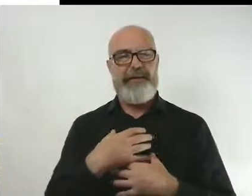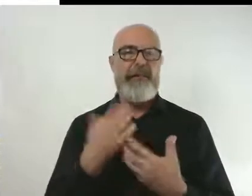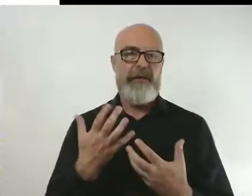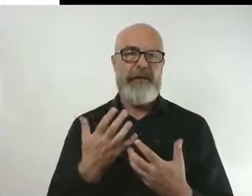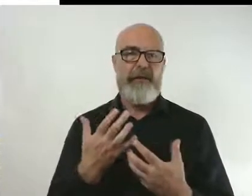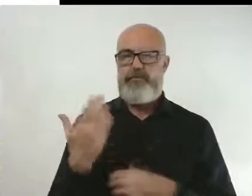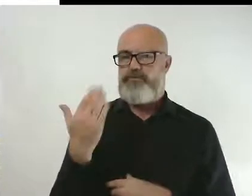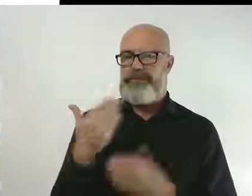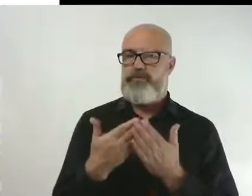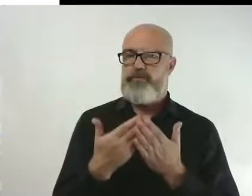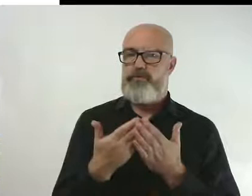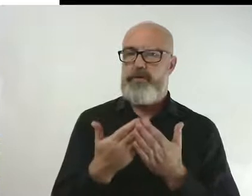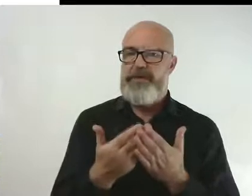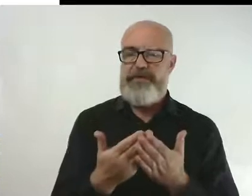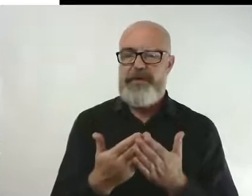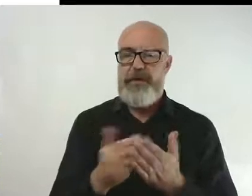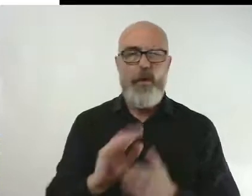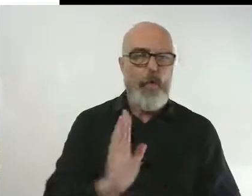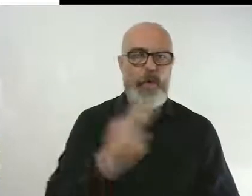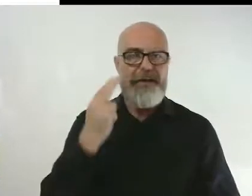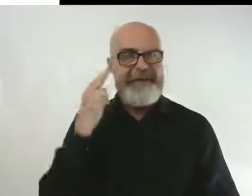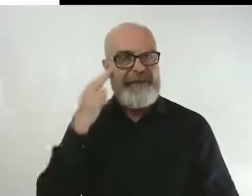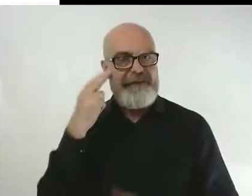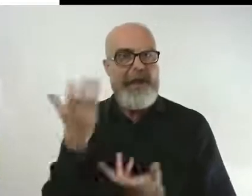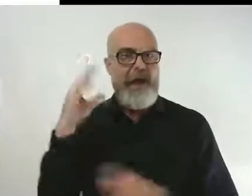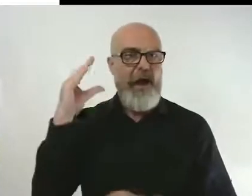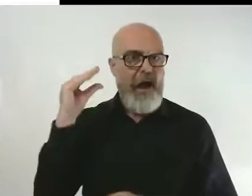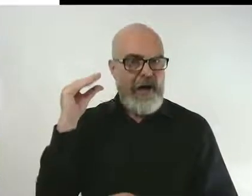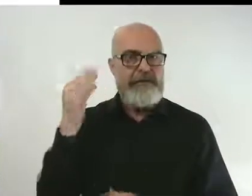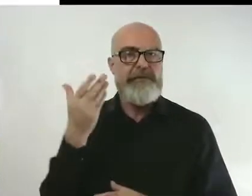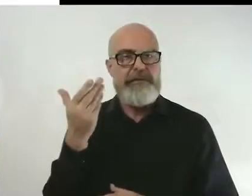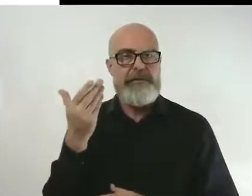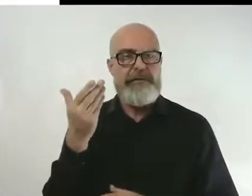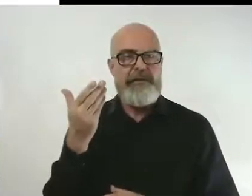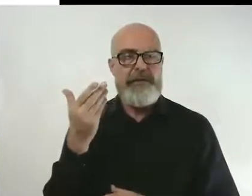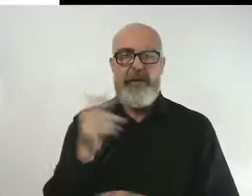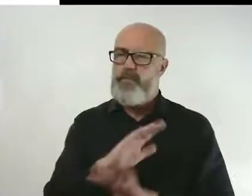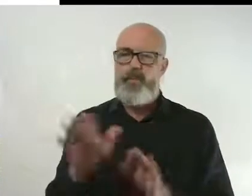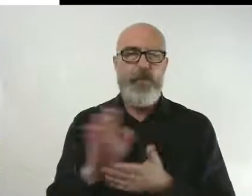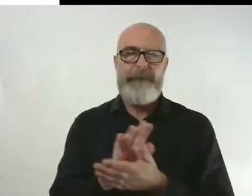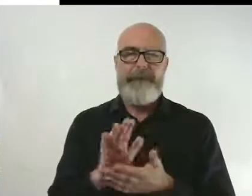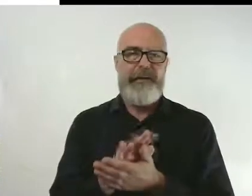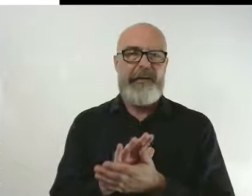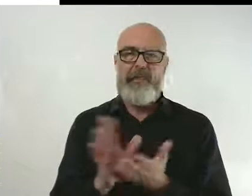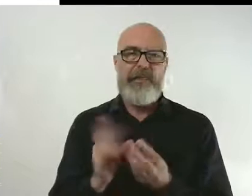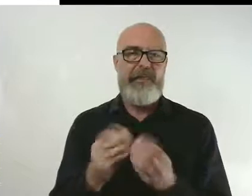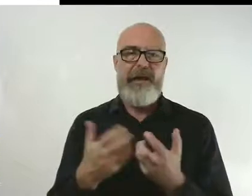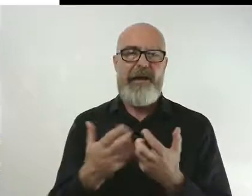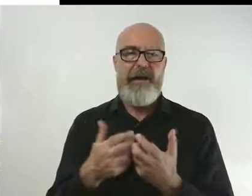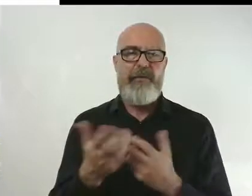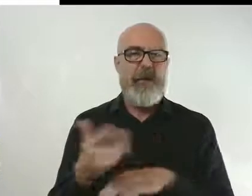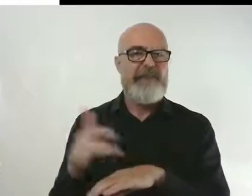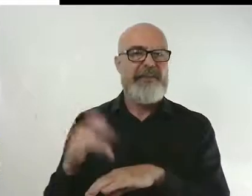It is not surprising that in another recent study I found that almost all deaf and hard of hearing people